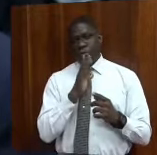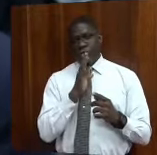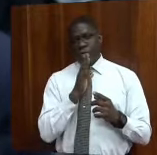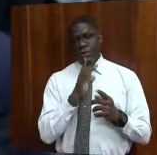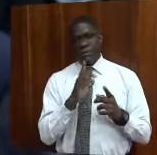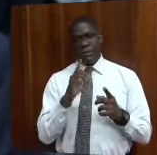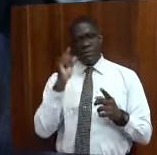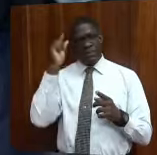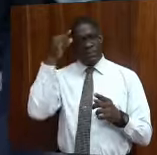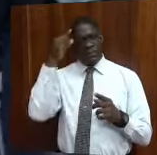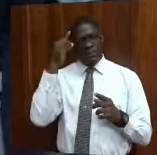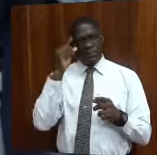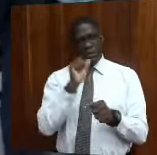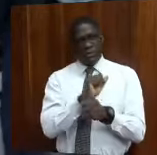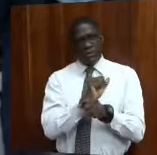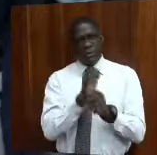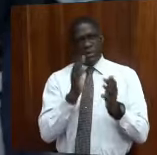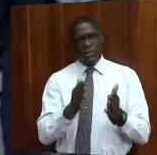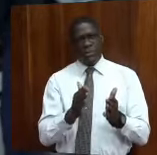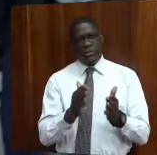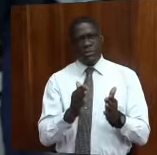civil servants.